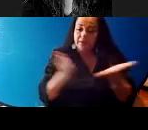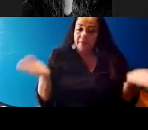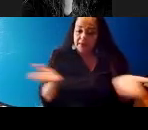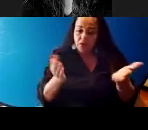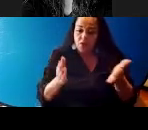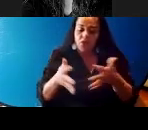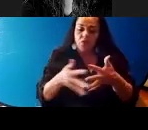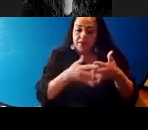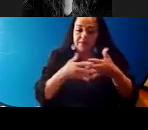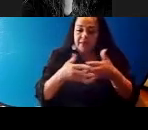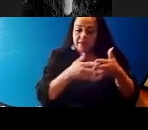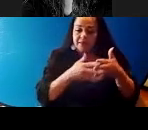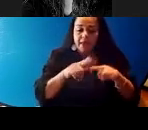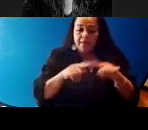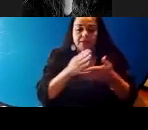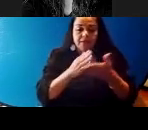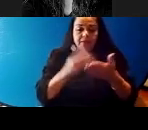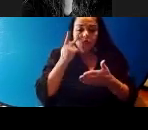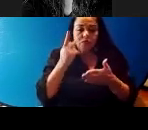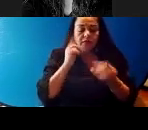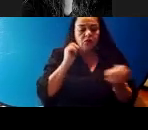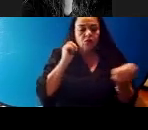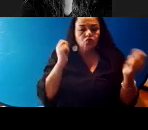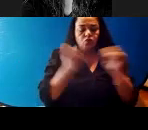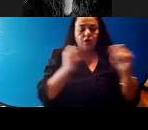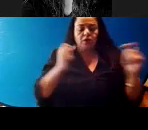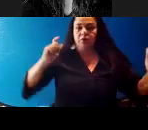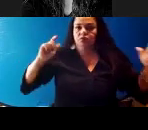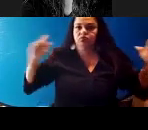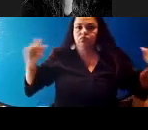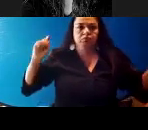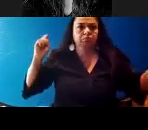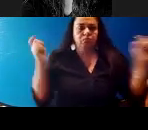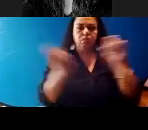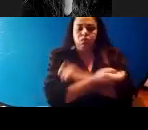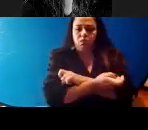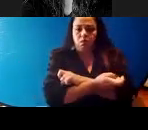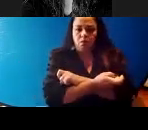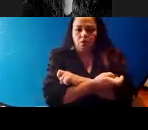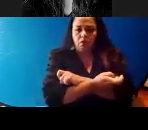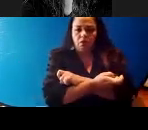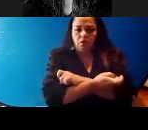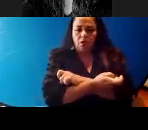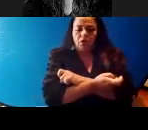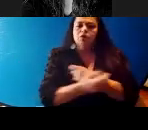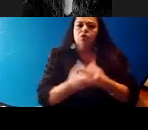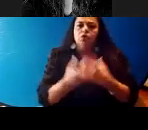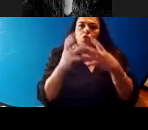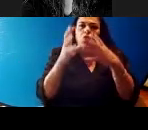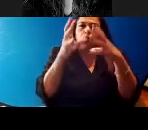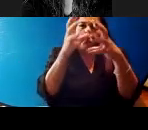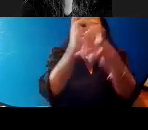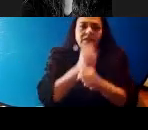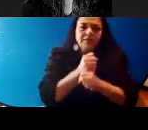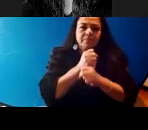things that we see as really like these seeds of transformation, places to keep an eye on, to really get to draw some inspiration from, and also